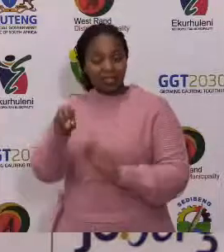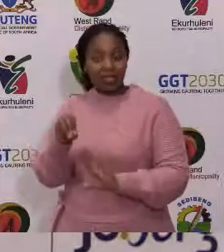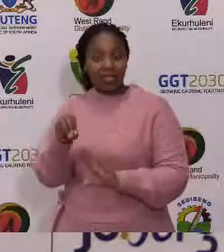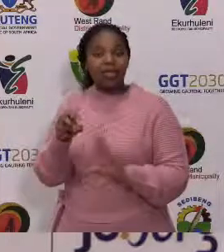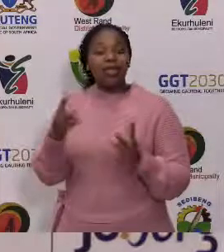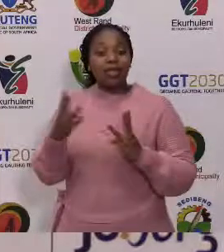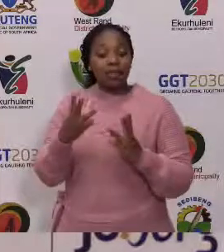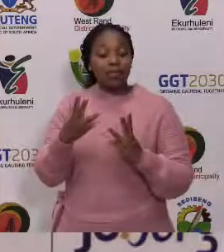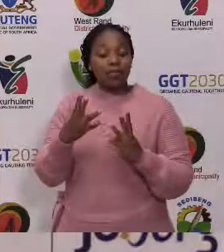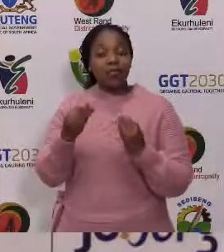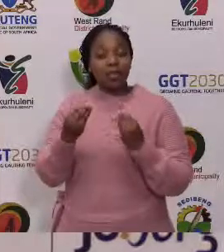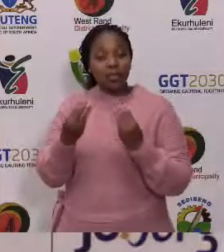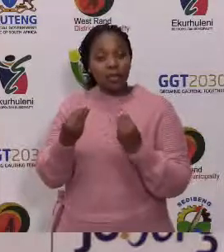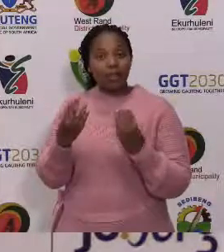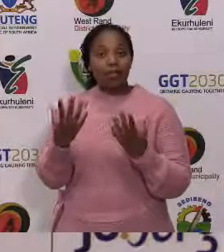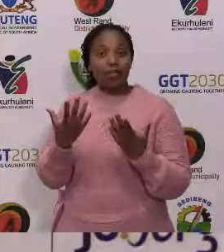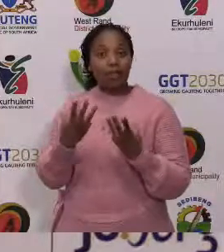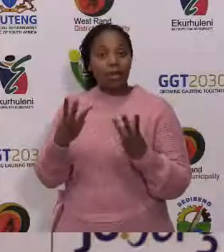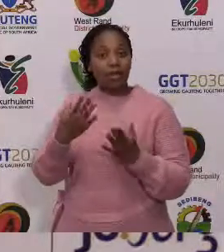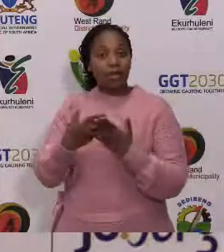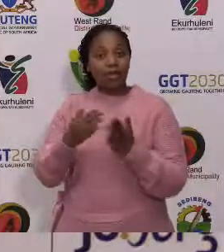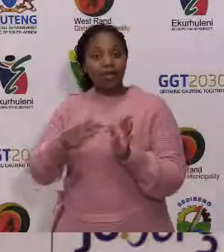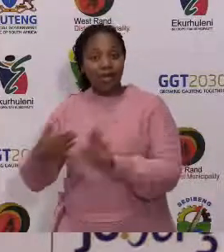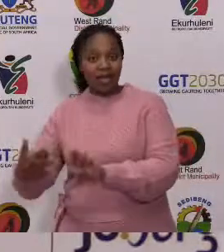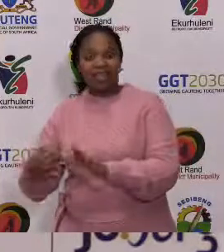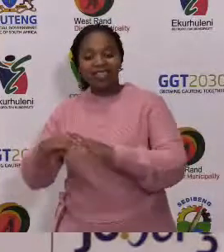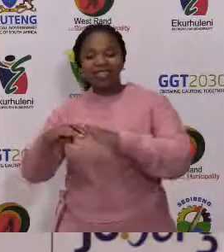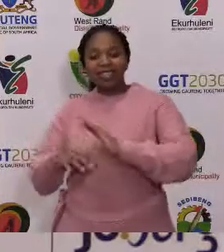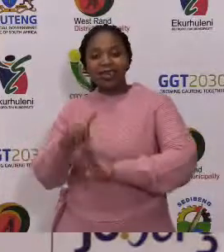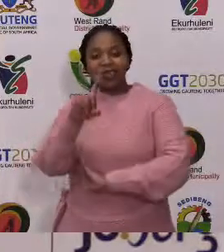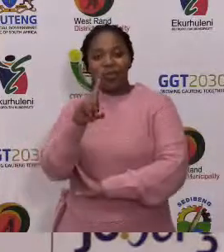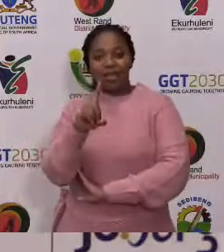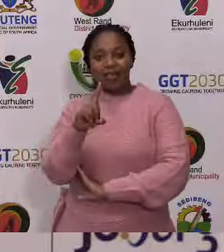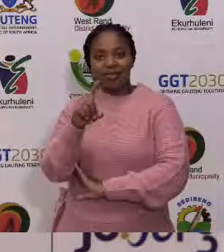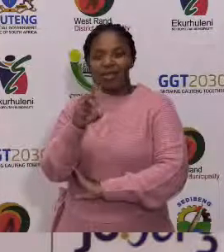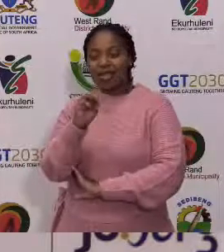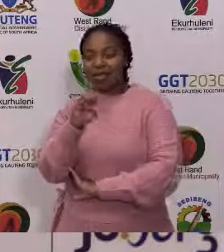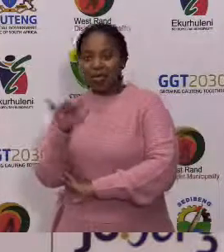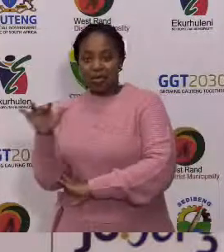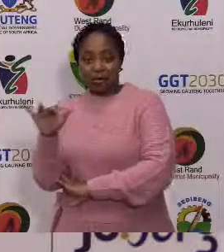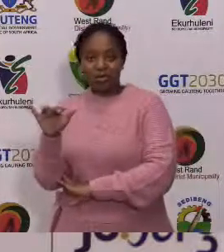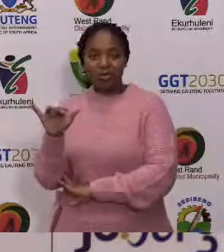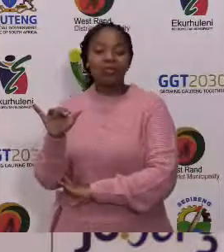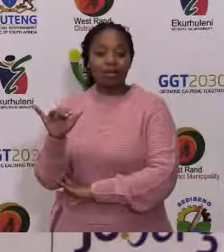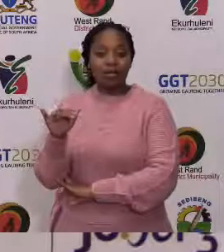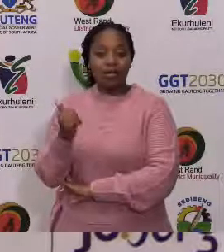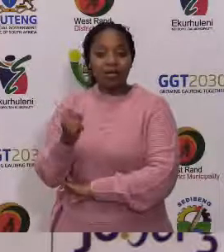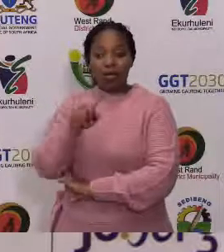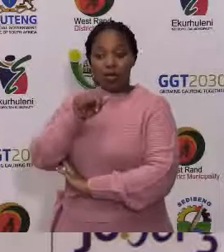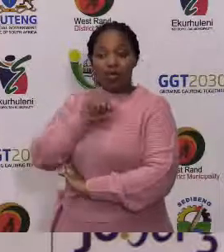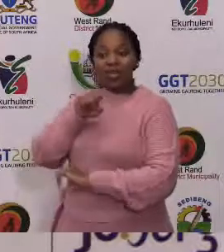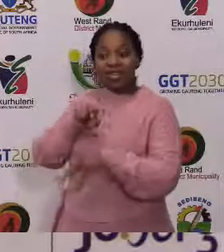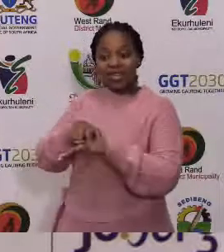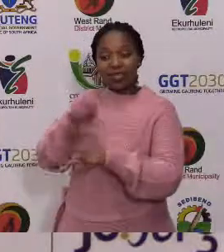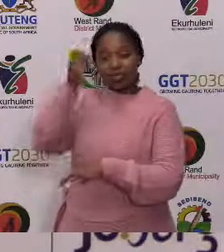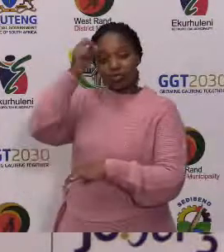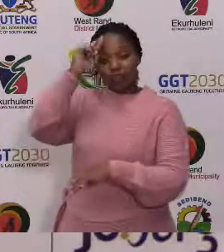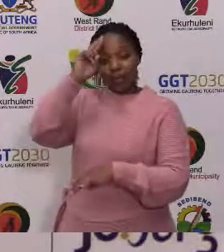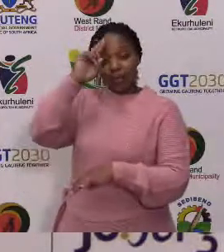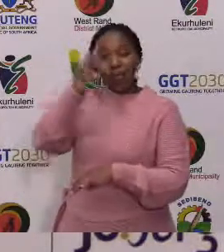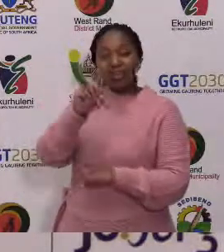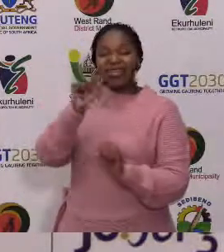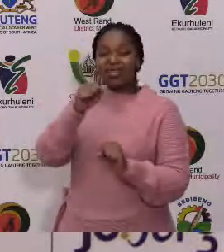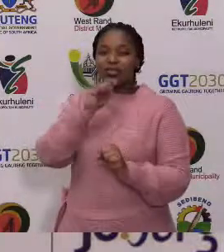die from this complication is less than 1 in a million. So we need to remember when we're talking of side effects, yes,